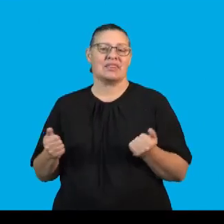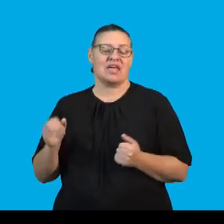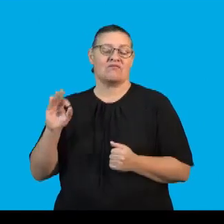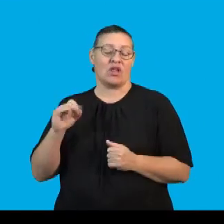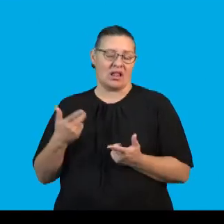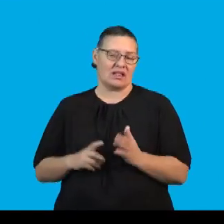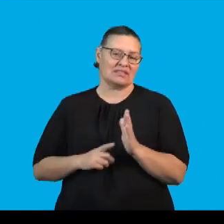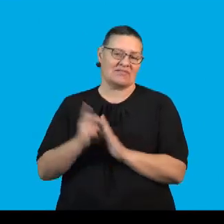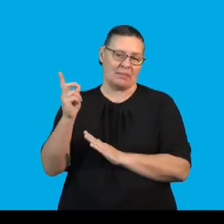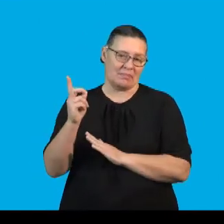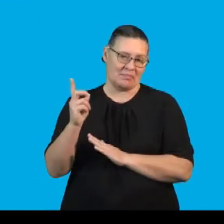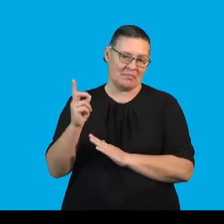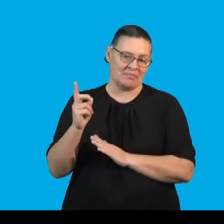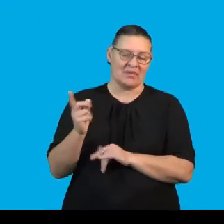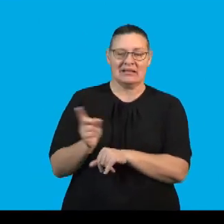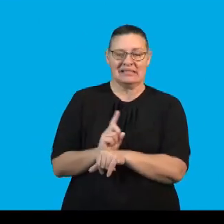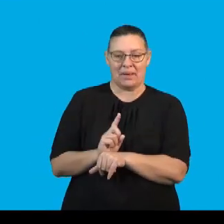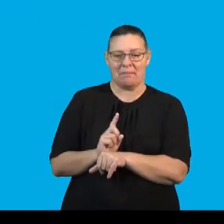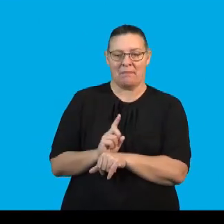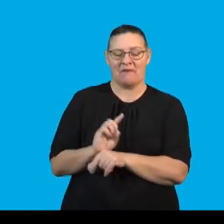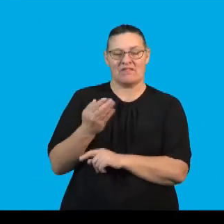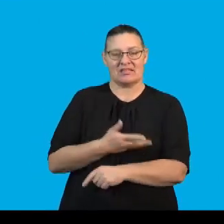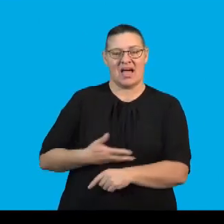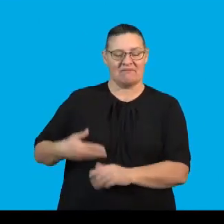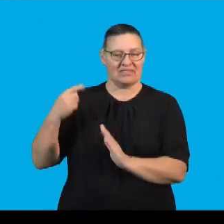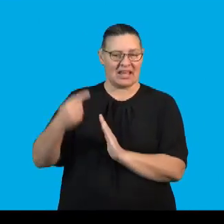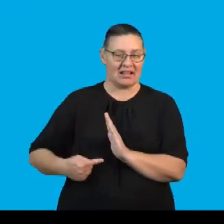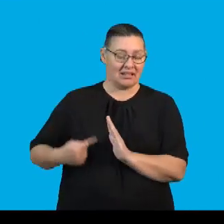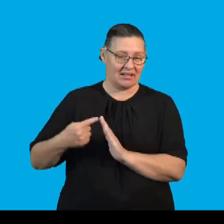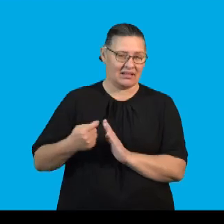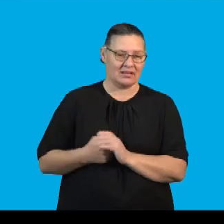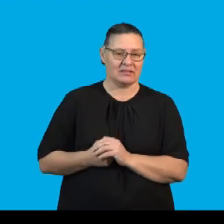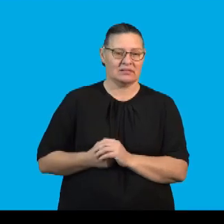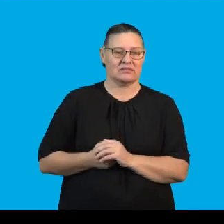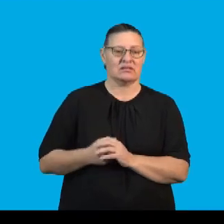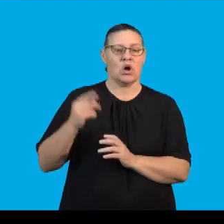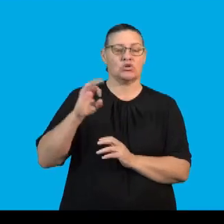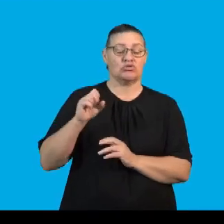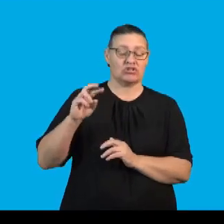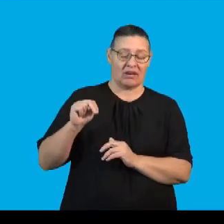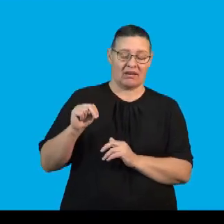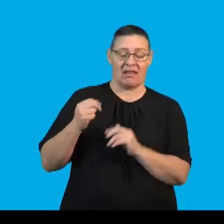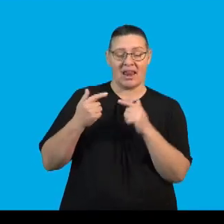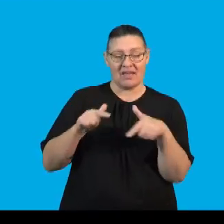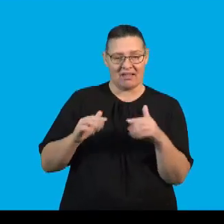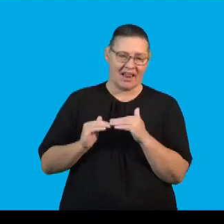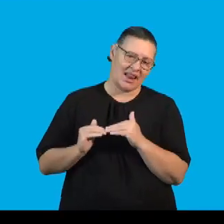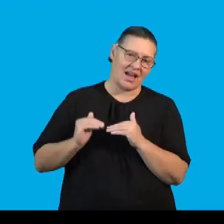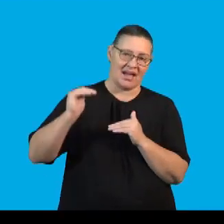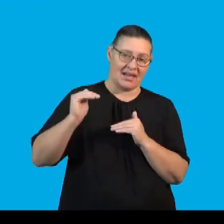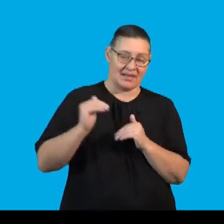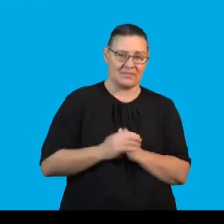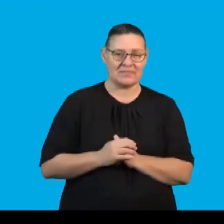that a healthy follicle is developing in the ovary during the first half of the cycle? Estrogen levels